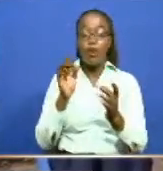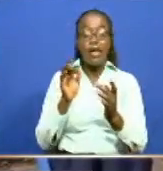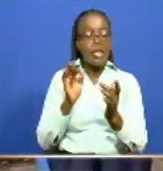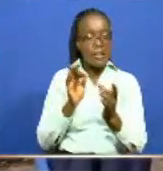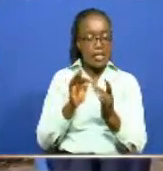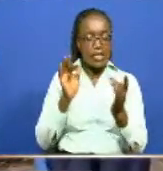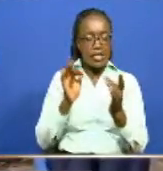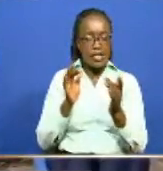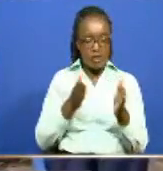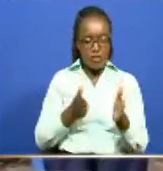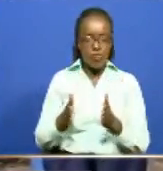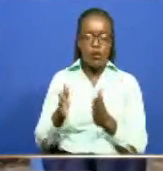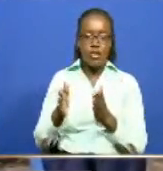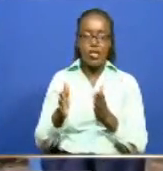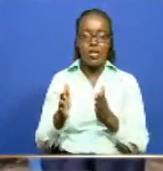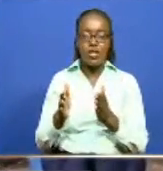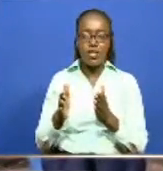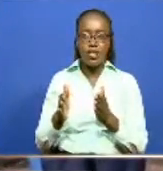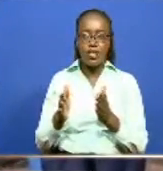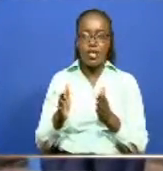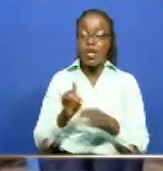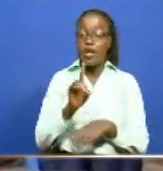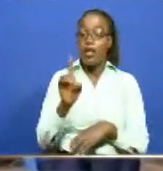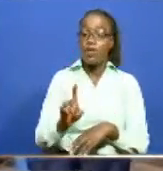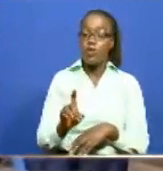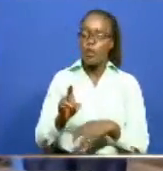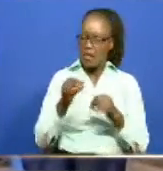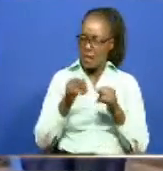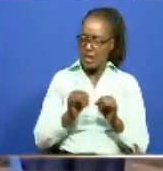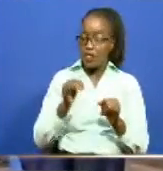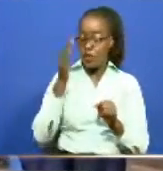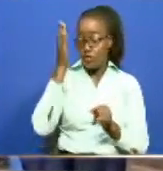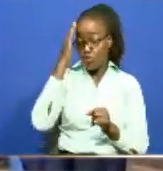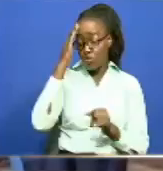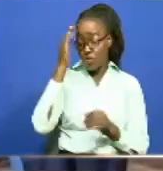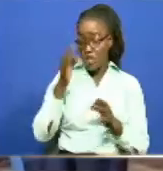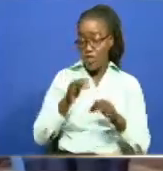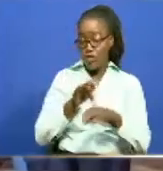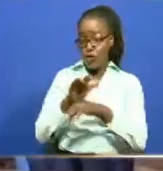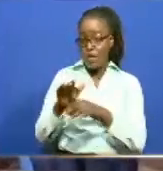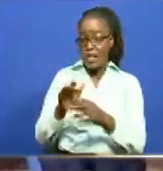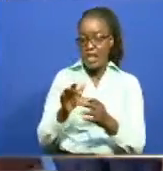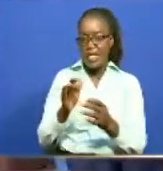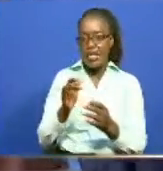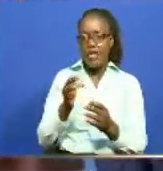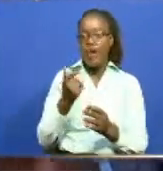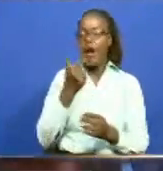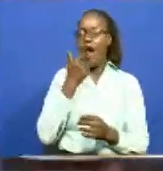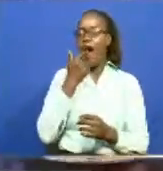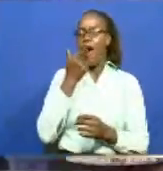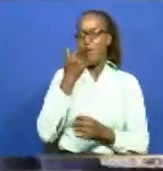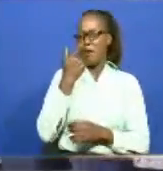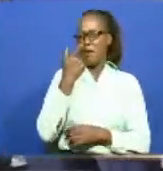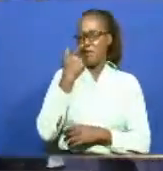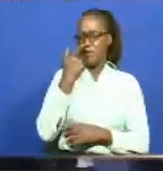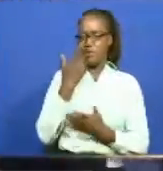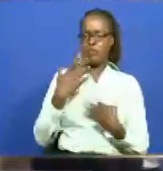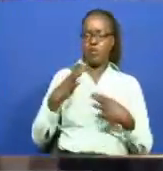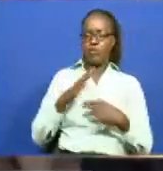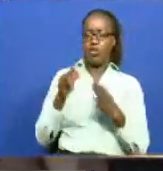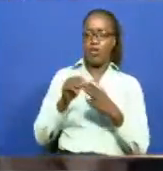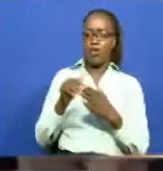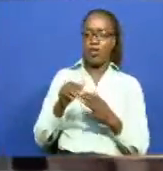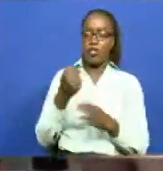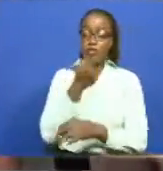strategy. And it is, a question that is trying to find out if we went and tested everyone in the ward, if I'm correct in terms of your